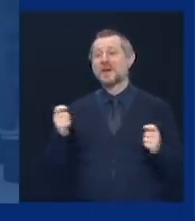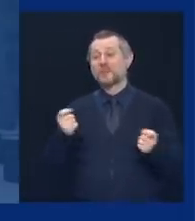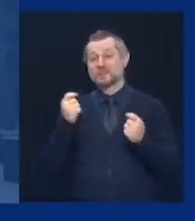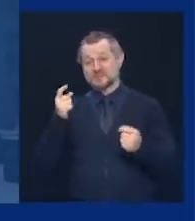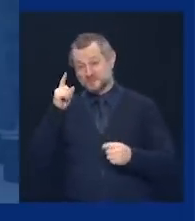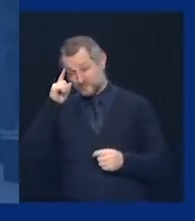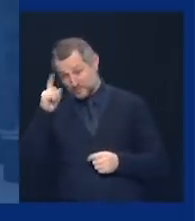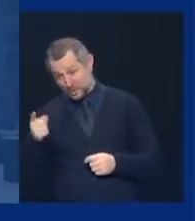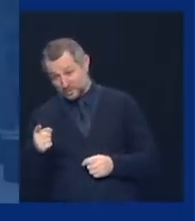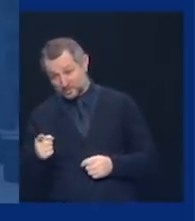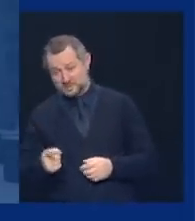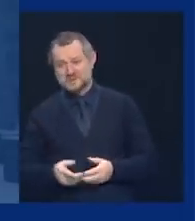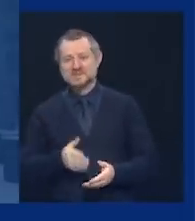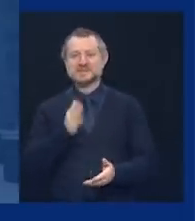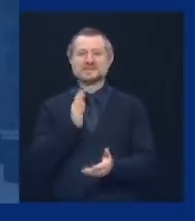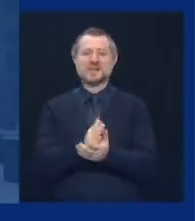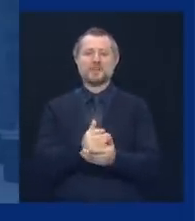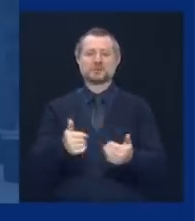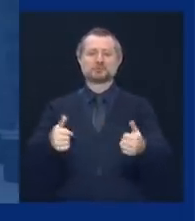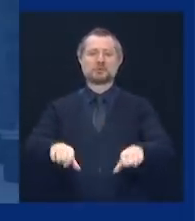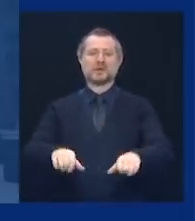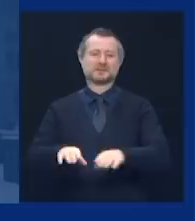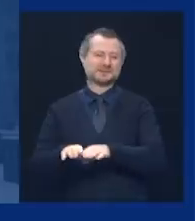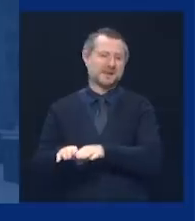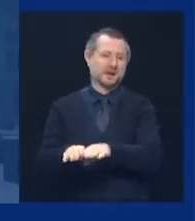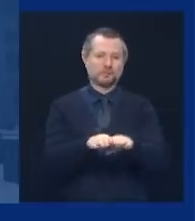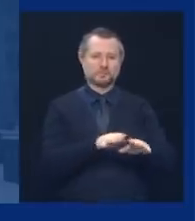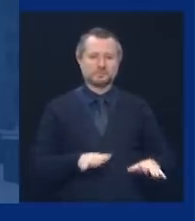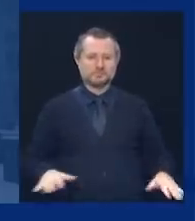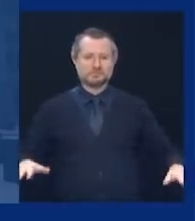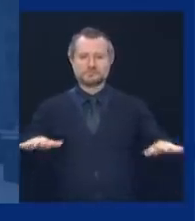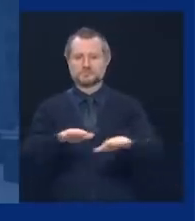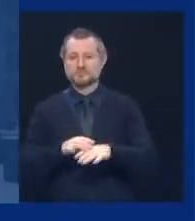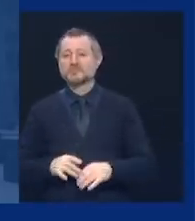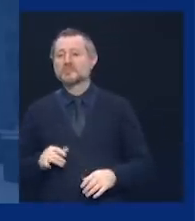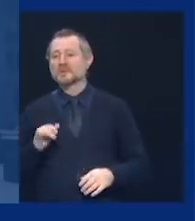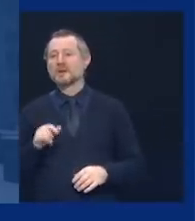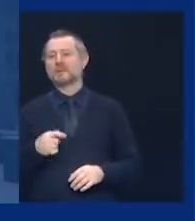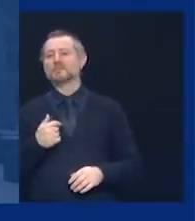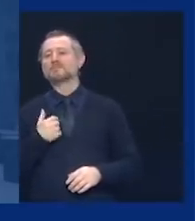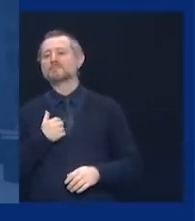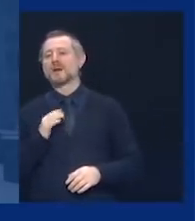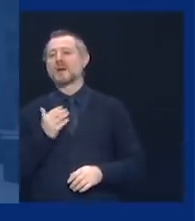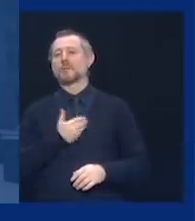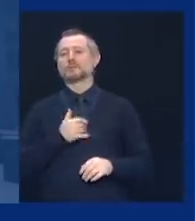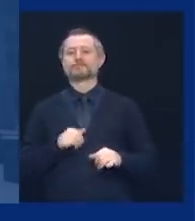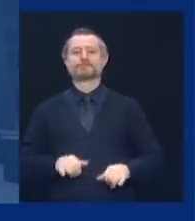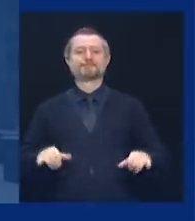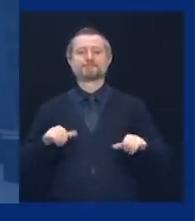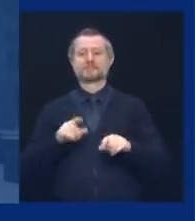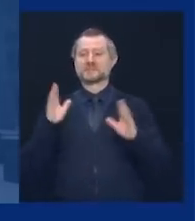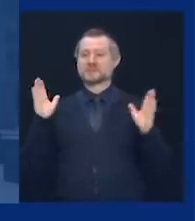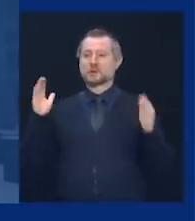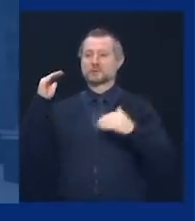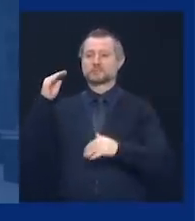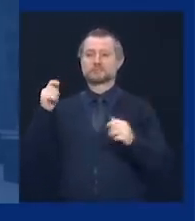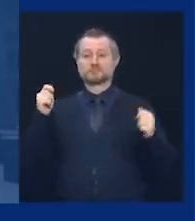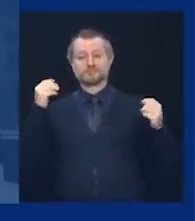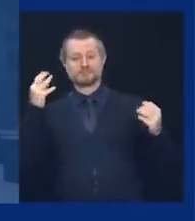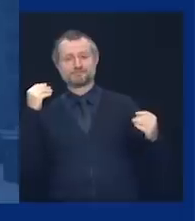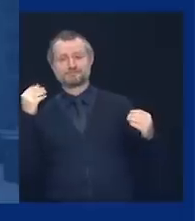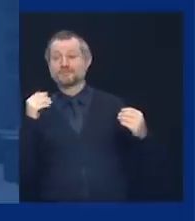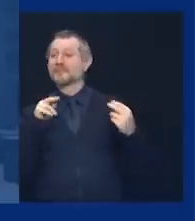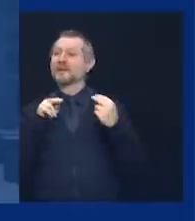smart. Stop the shutdowns. That's what's going to be on all our travel signs and flashing signs. Kelly